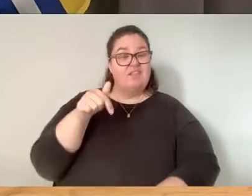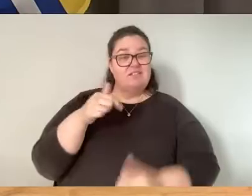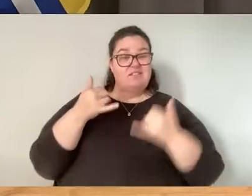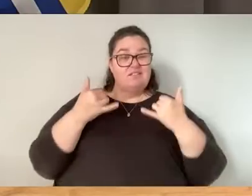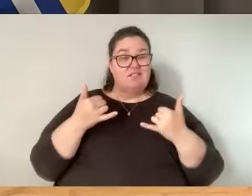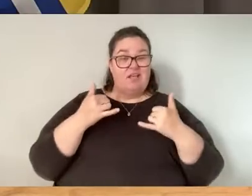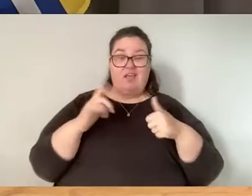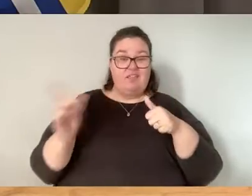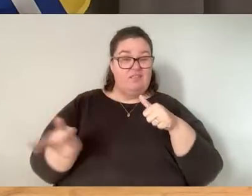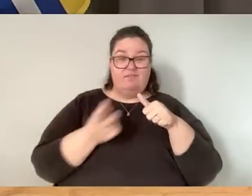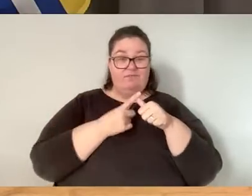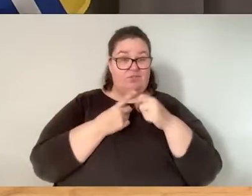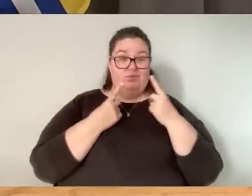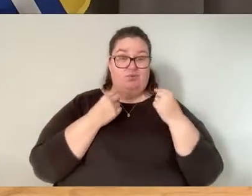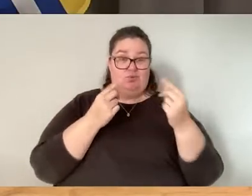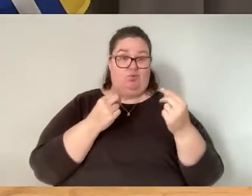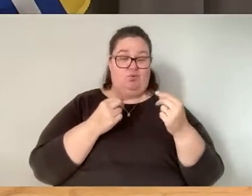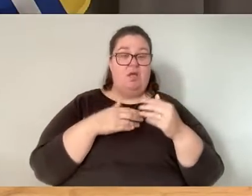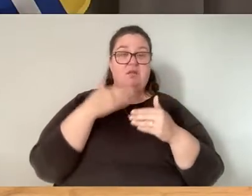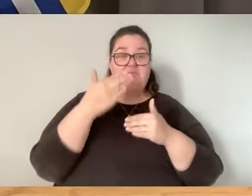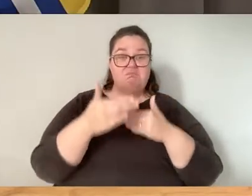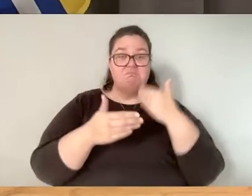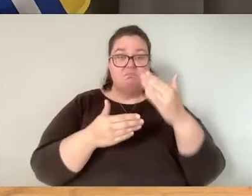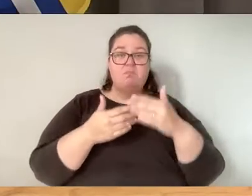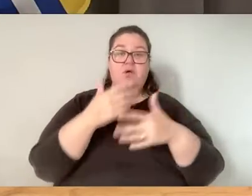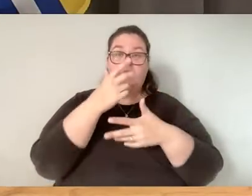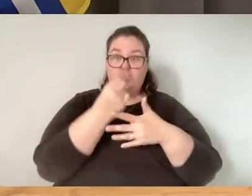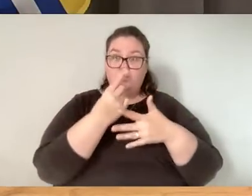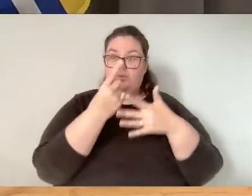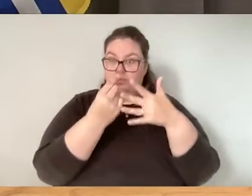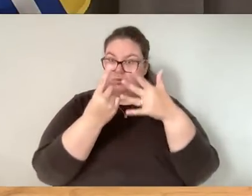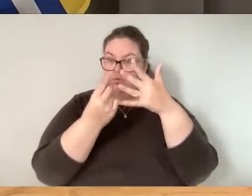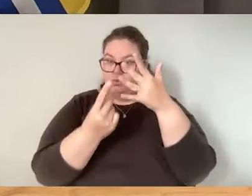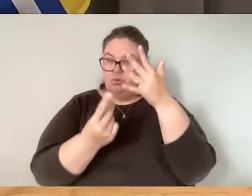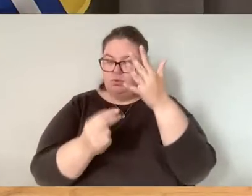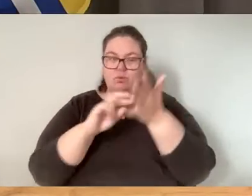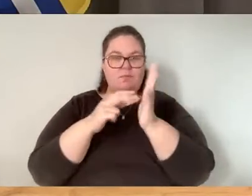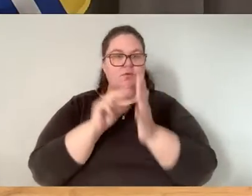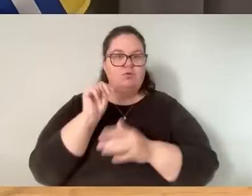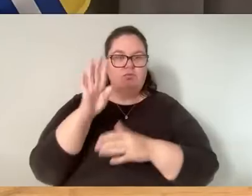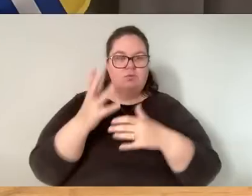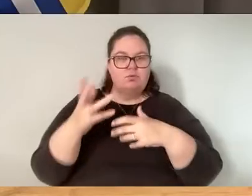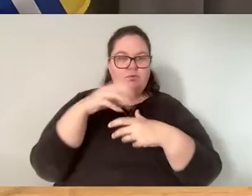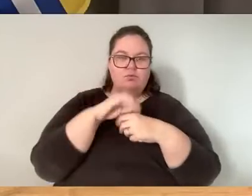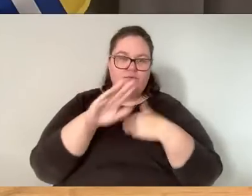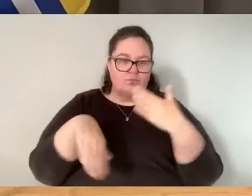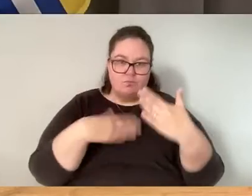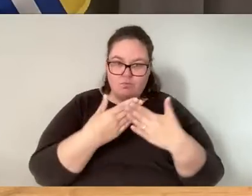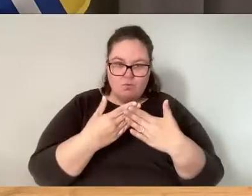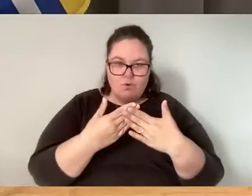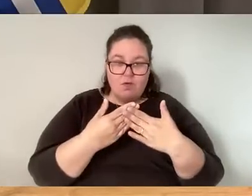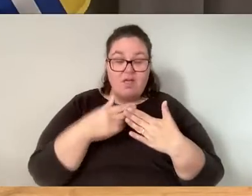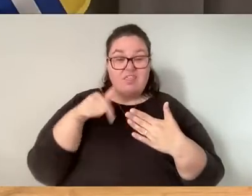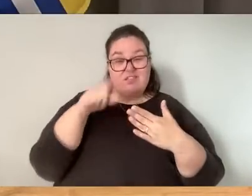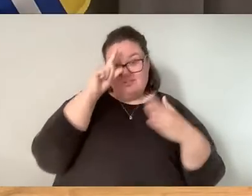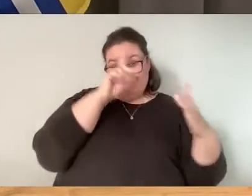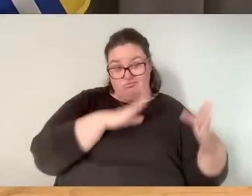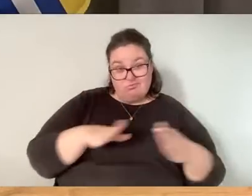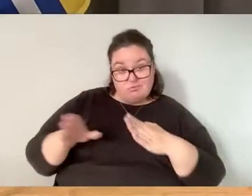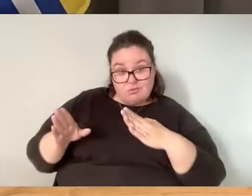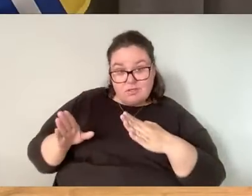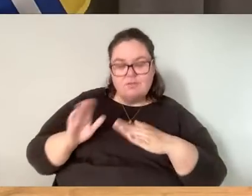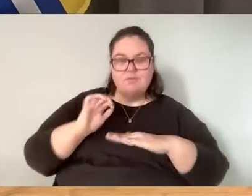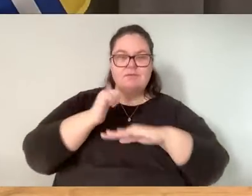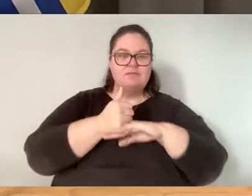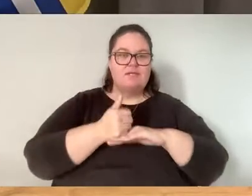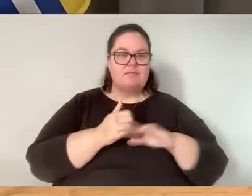few years to make New Brunswick more inclusive to everyone. This strategy lays out a plan for how